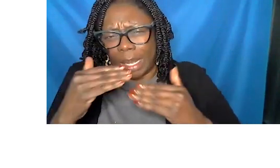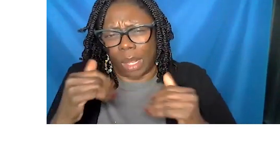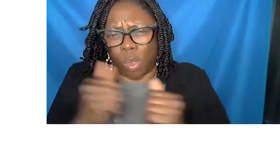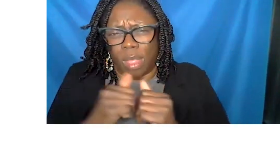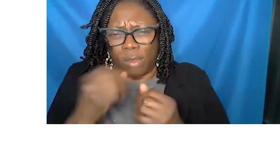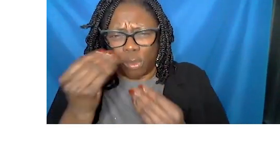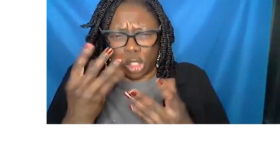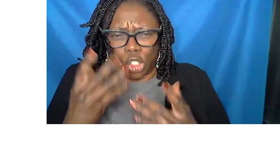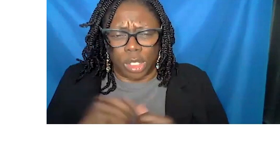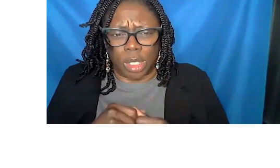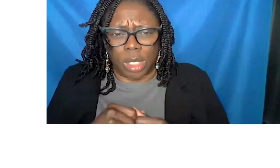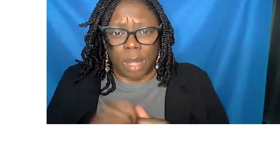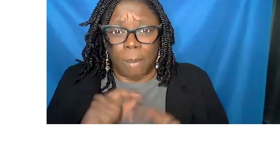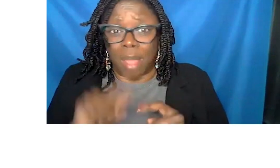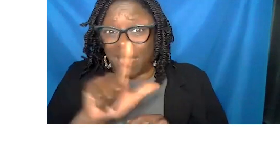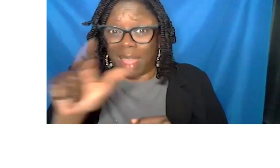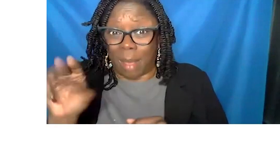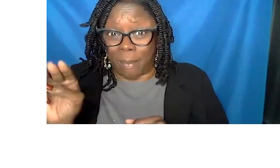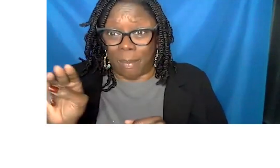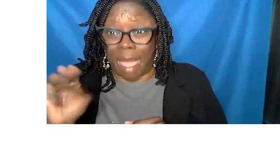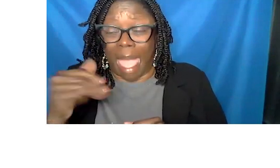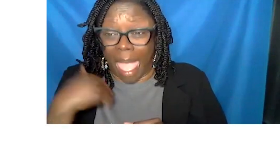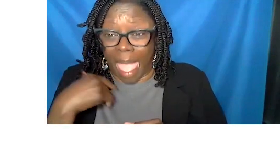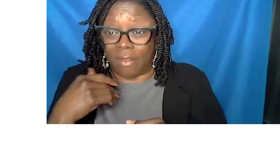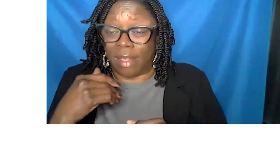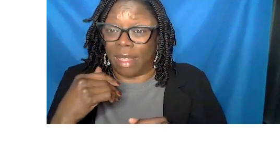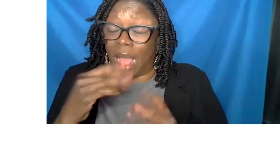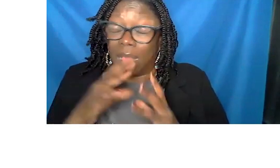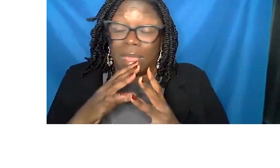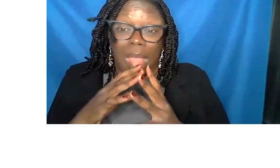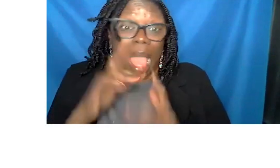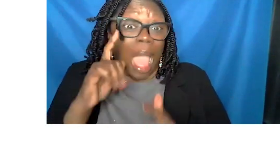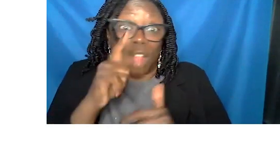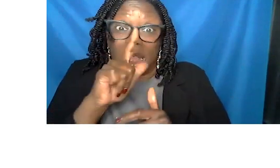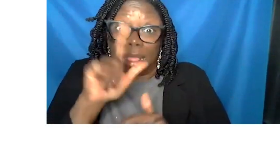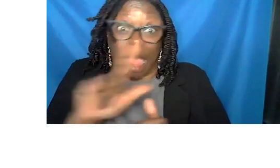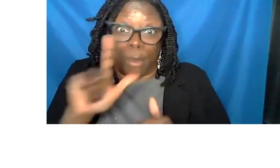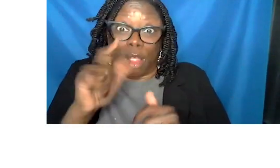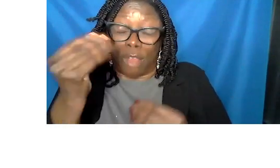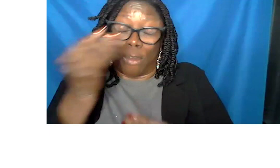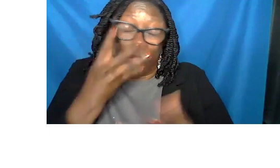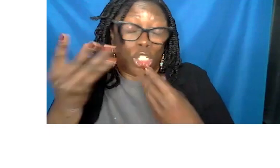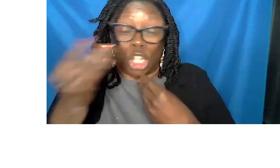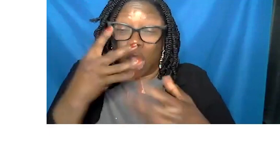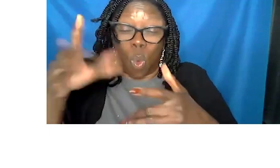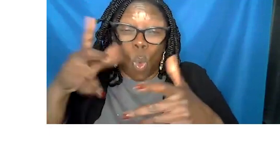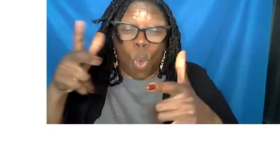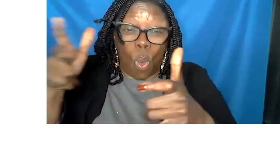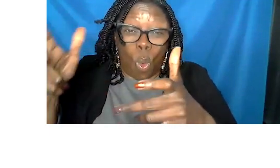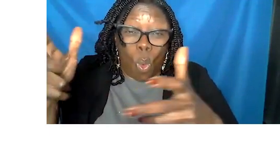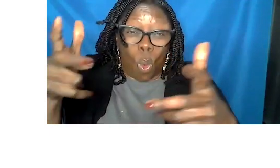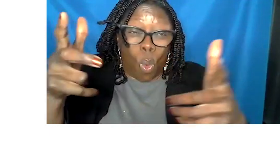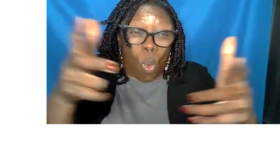take in. And so these large language models can have this much large library of information that they can information from and give